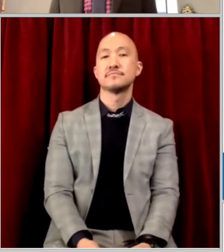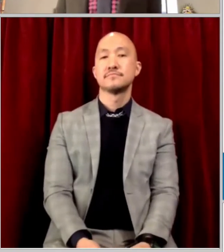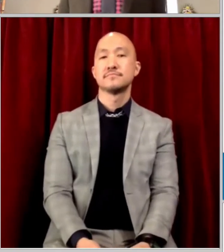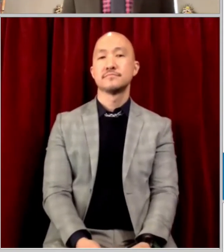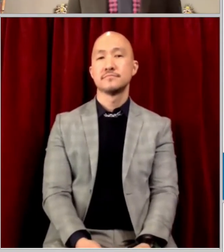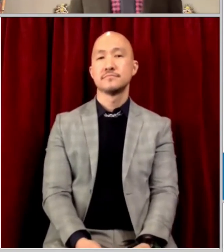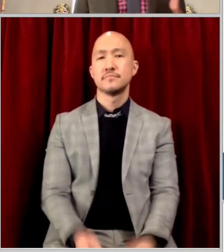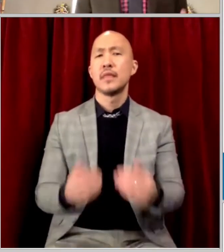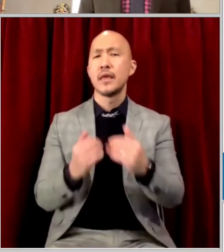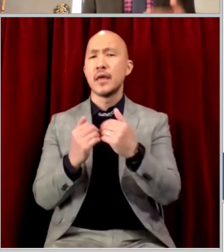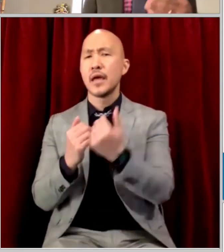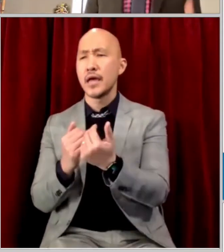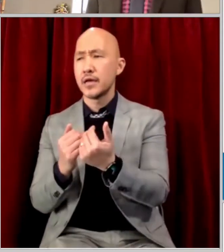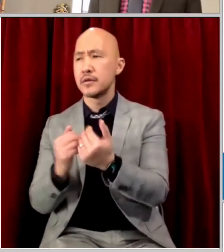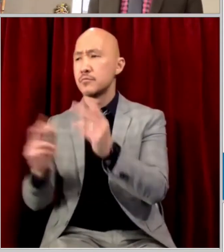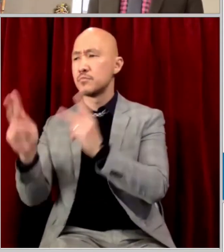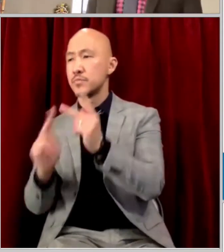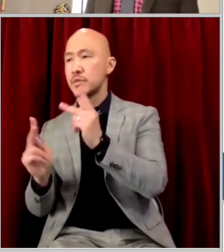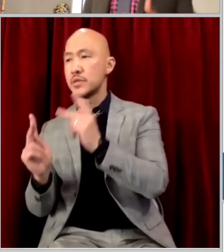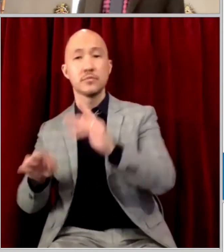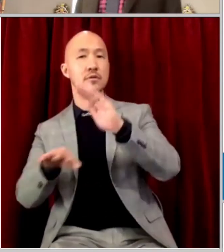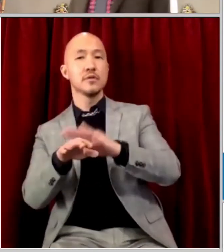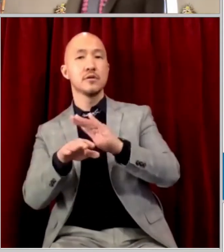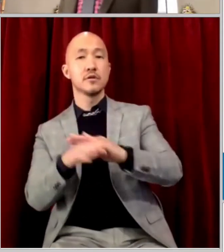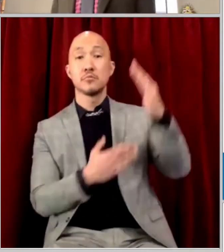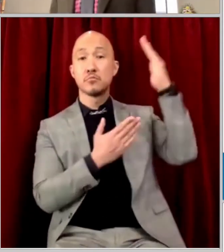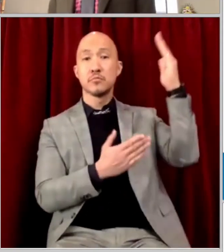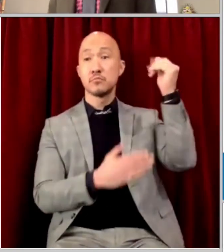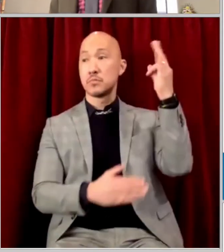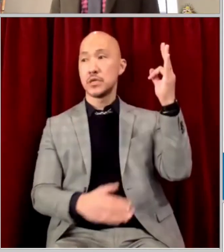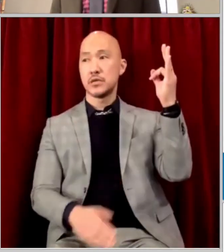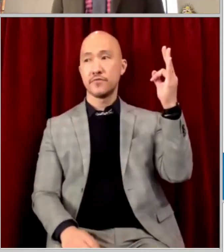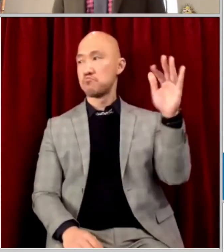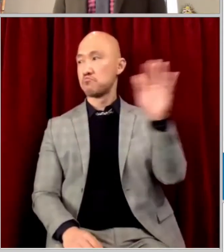have not heard? And how shall they hear without a preacher?